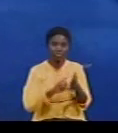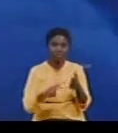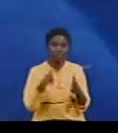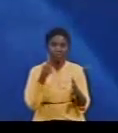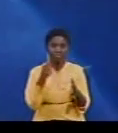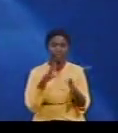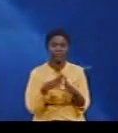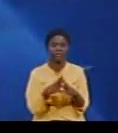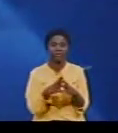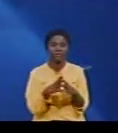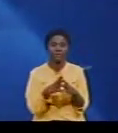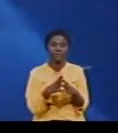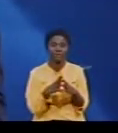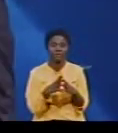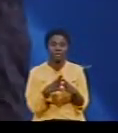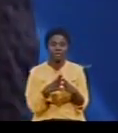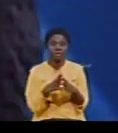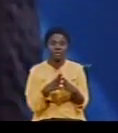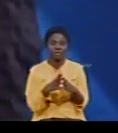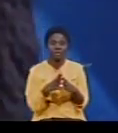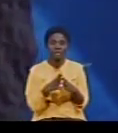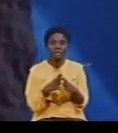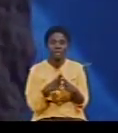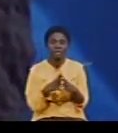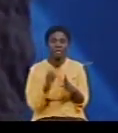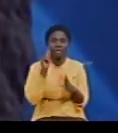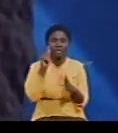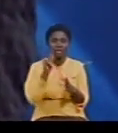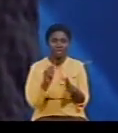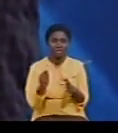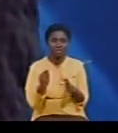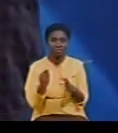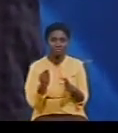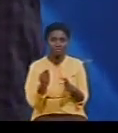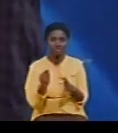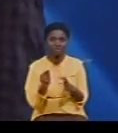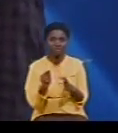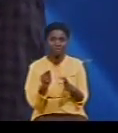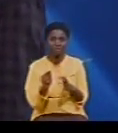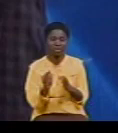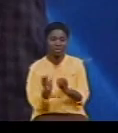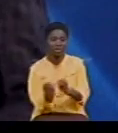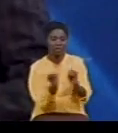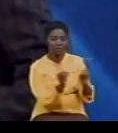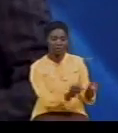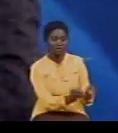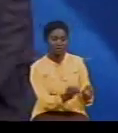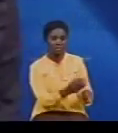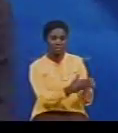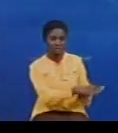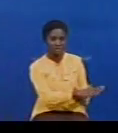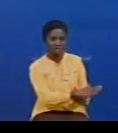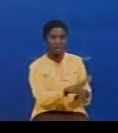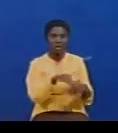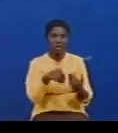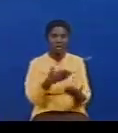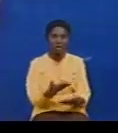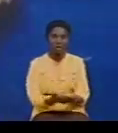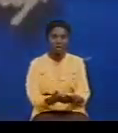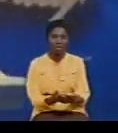Peter chapter 2, verse 1, wherefore, laying aside